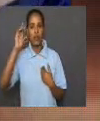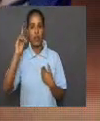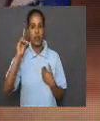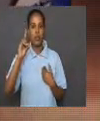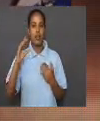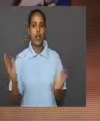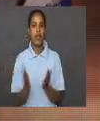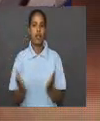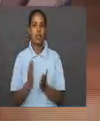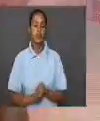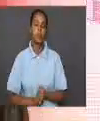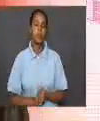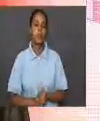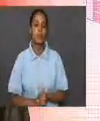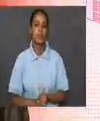palladium catalyst.